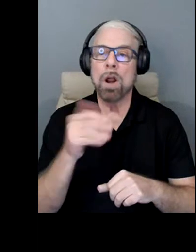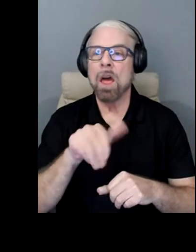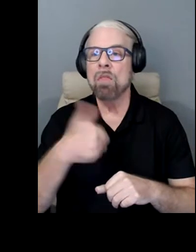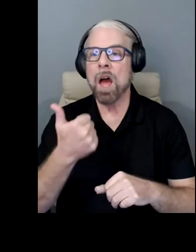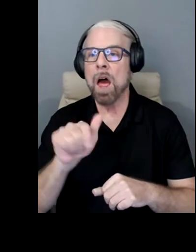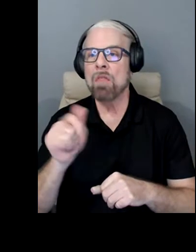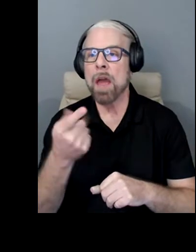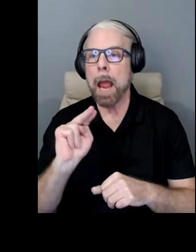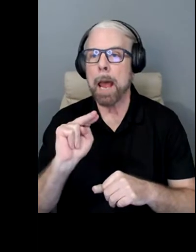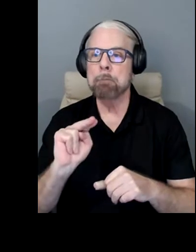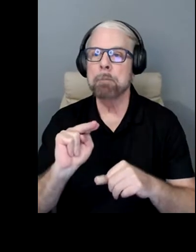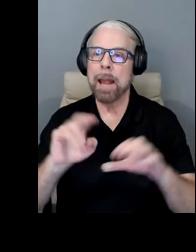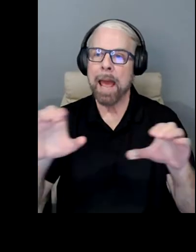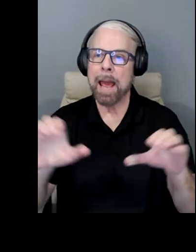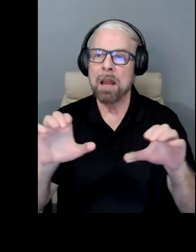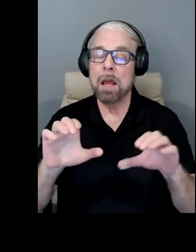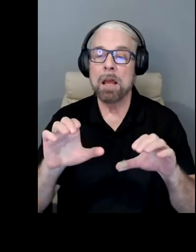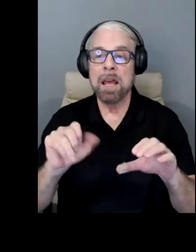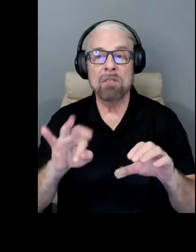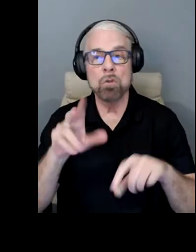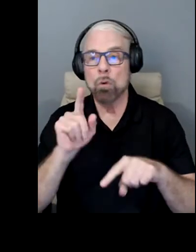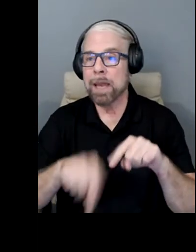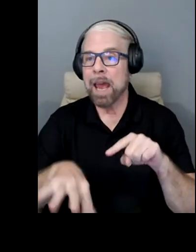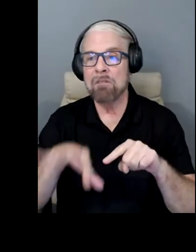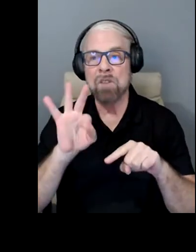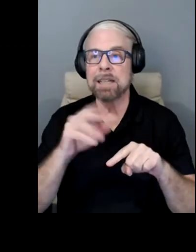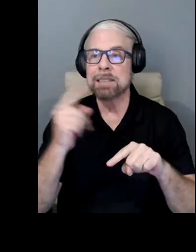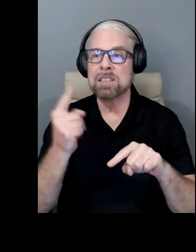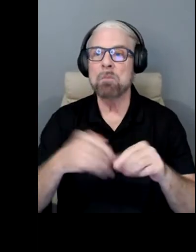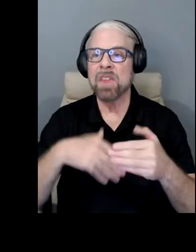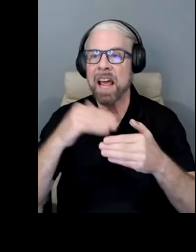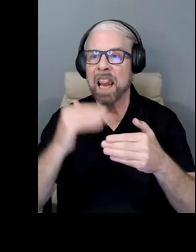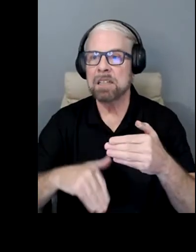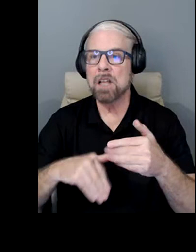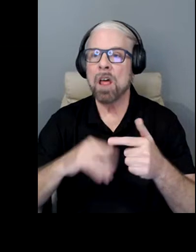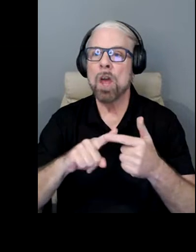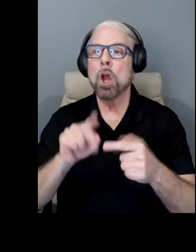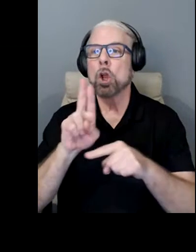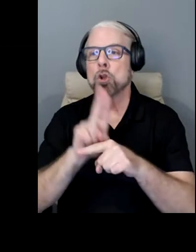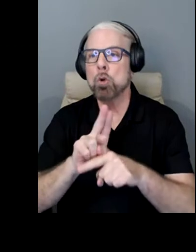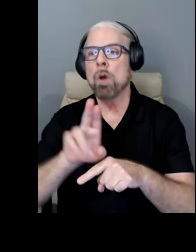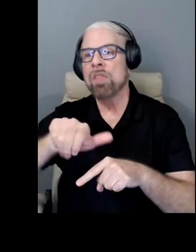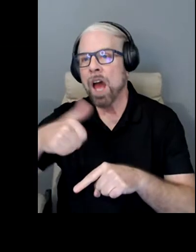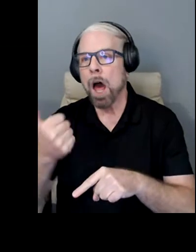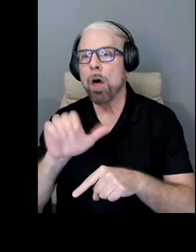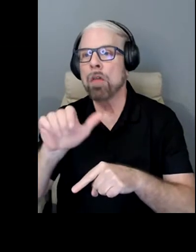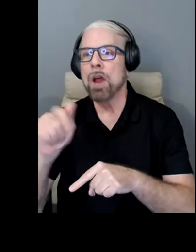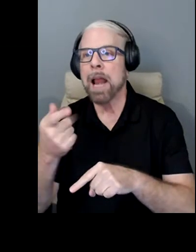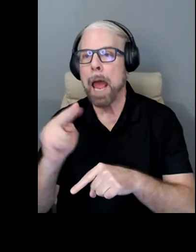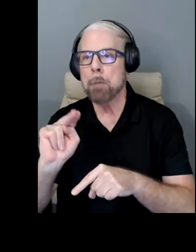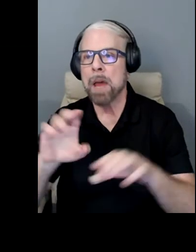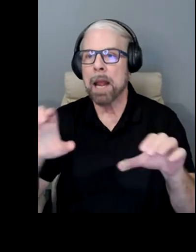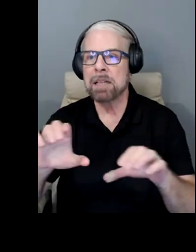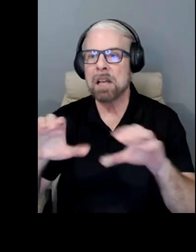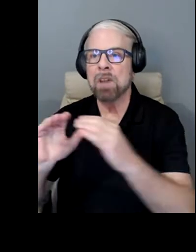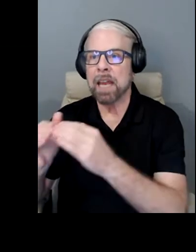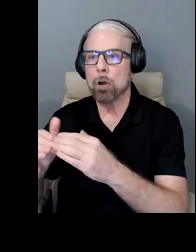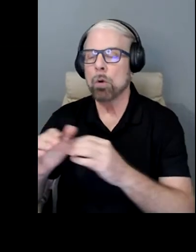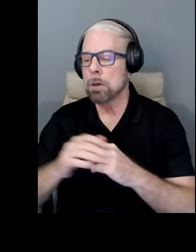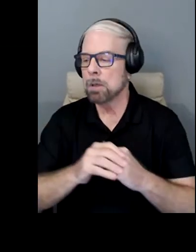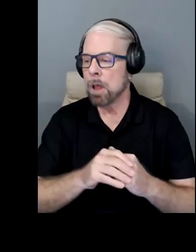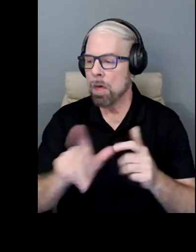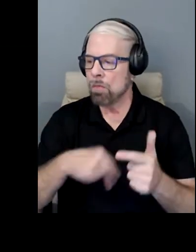admin activity. So if you can't find something listed, you can always use the other admin activity category.